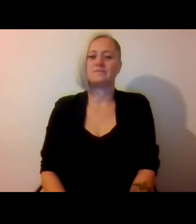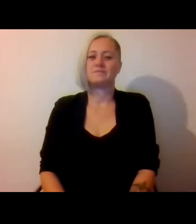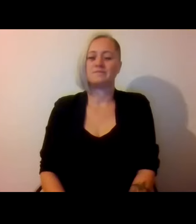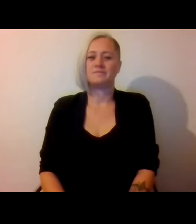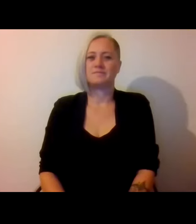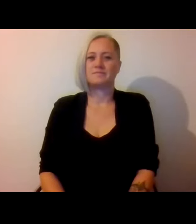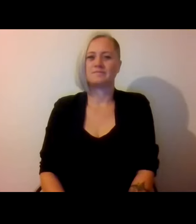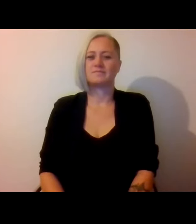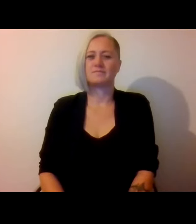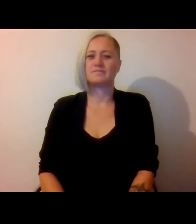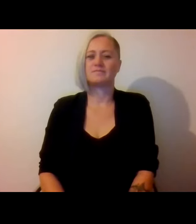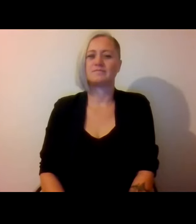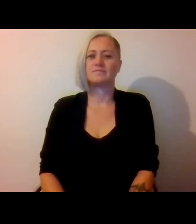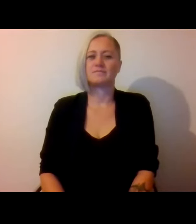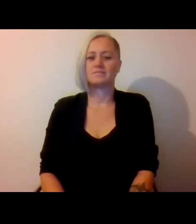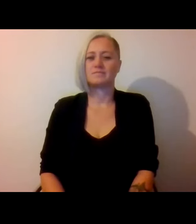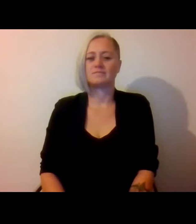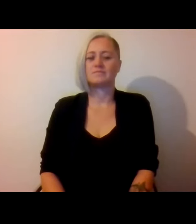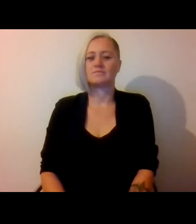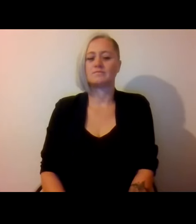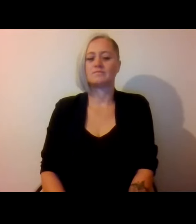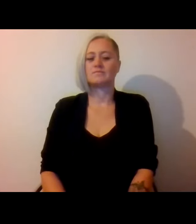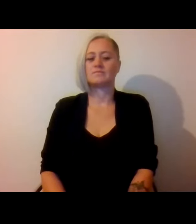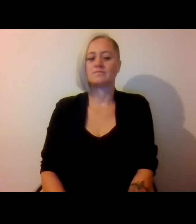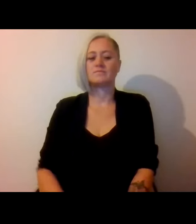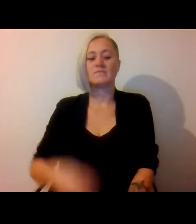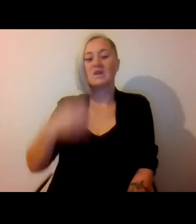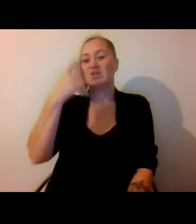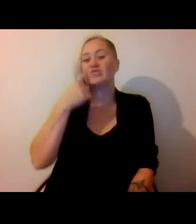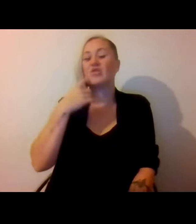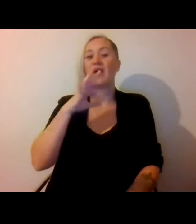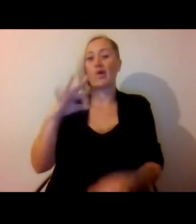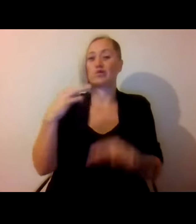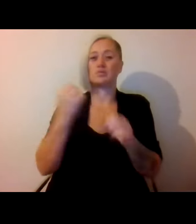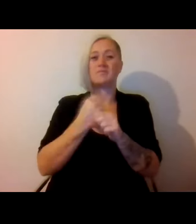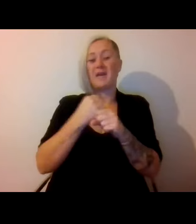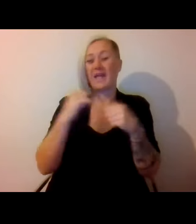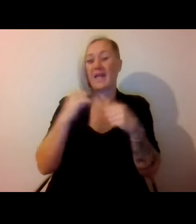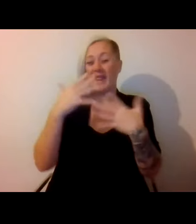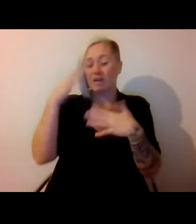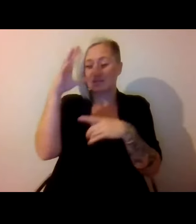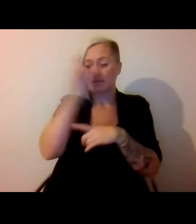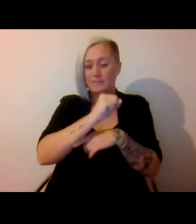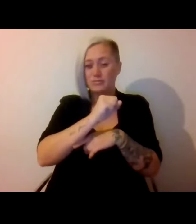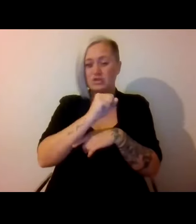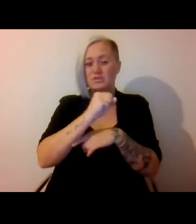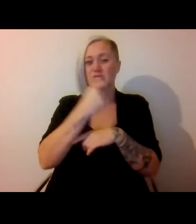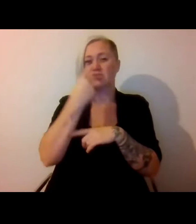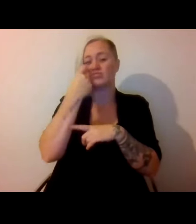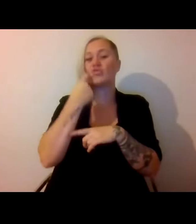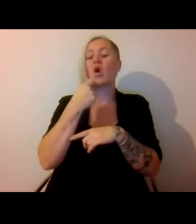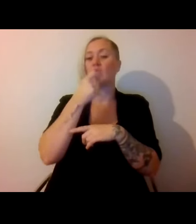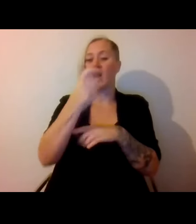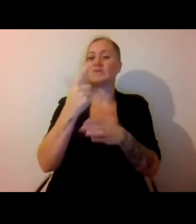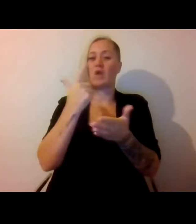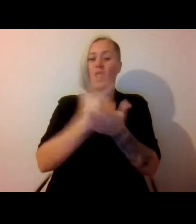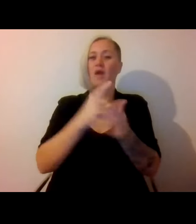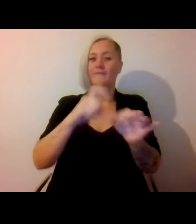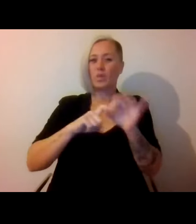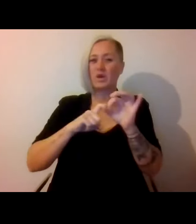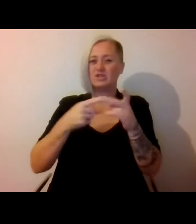Yeah, I would say try not to make any assumptions and try to ask a lot of questions if you